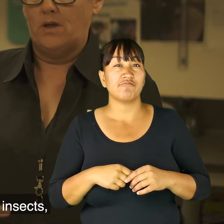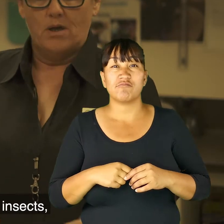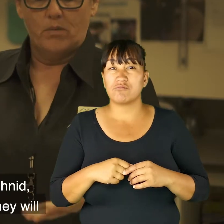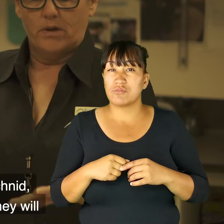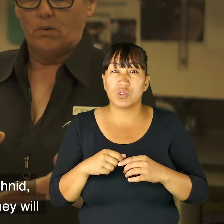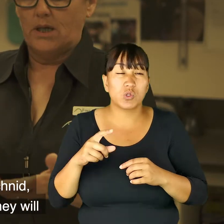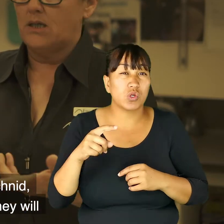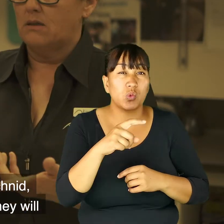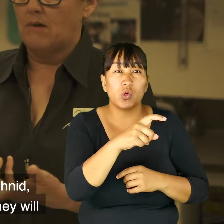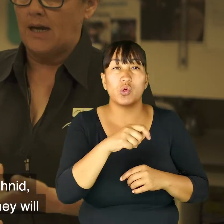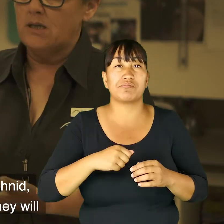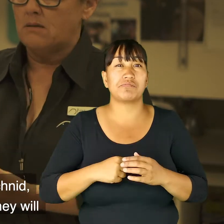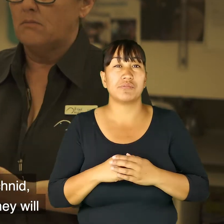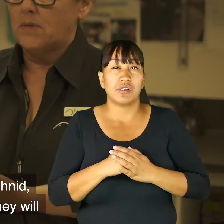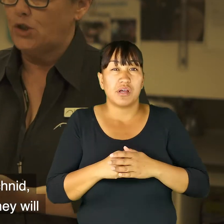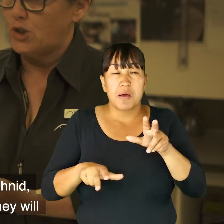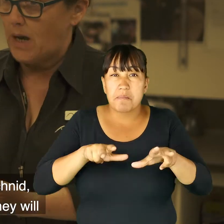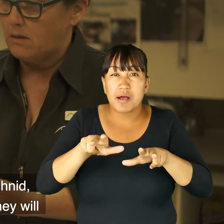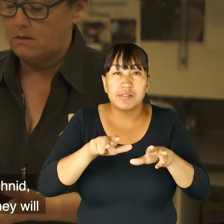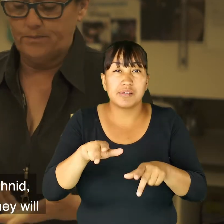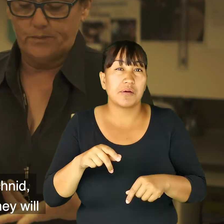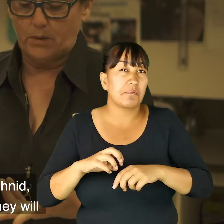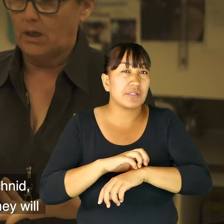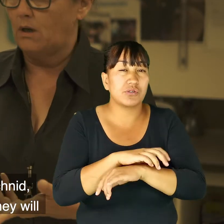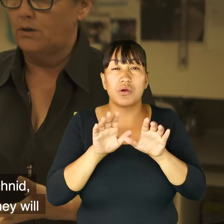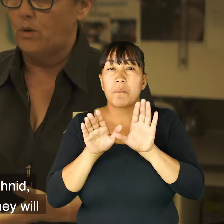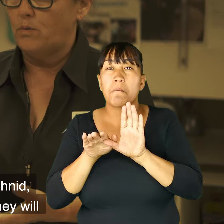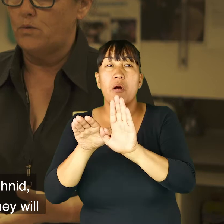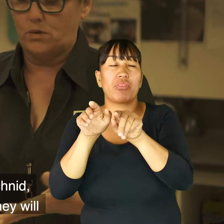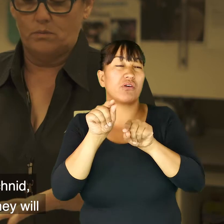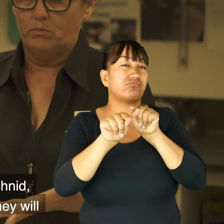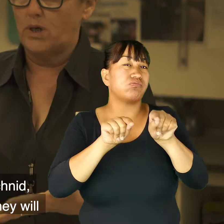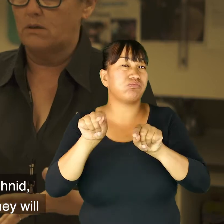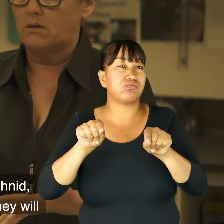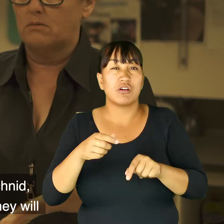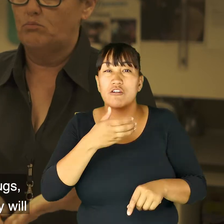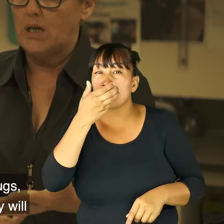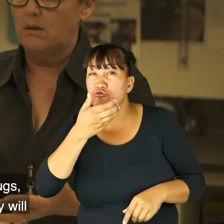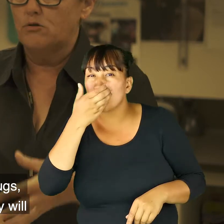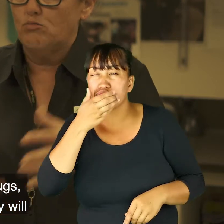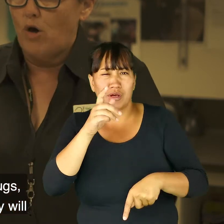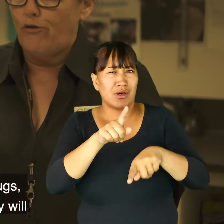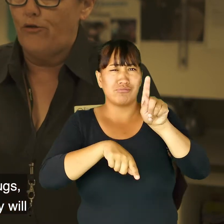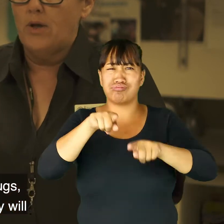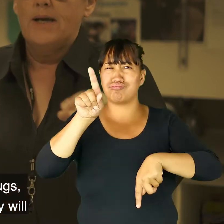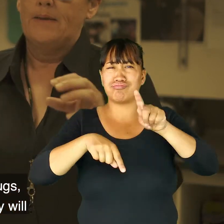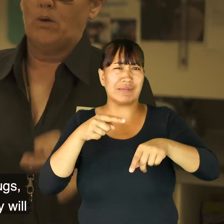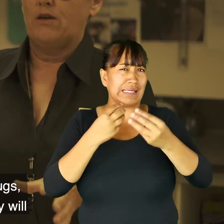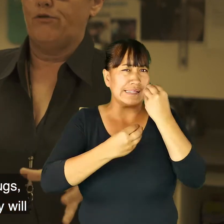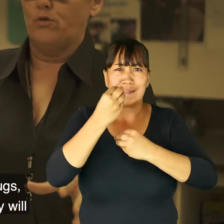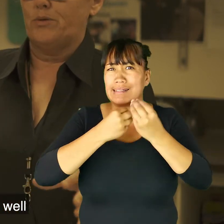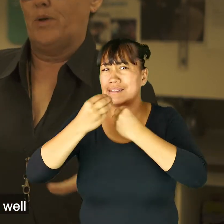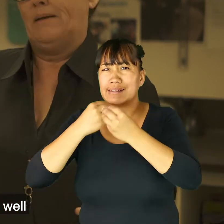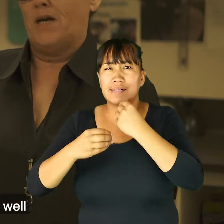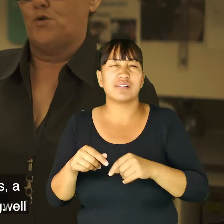insects. But they will eat arachnids, actually spiders. They will eat earthworms, bugs, beetles, moths. They will